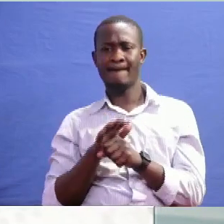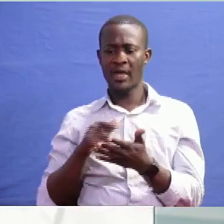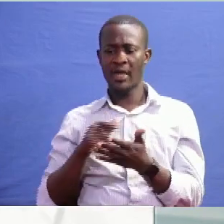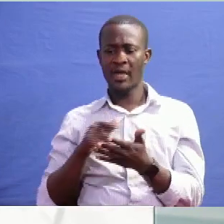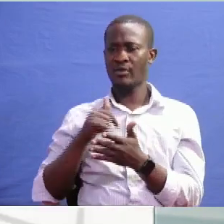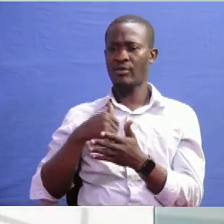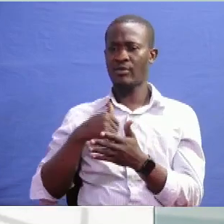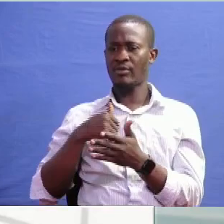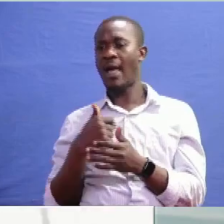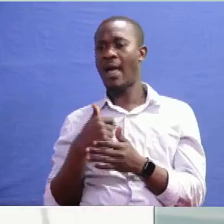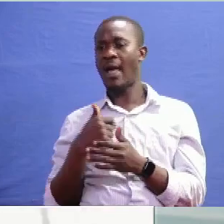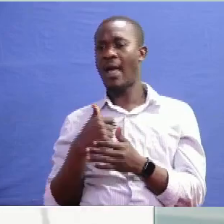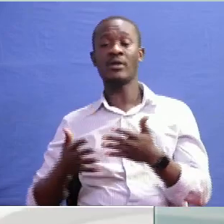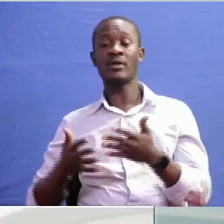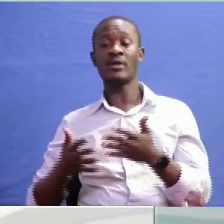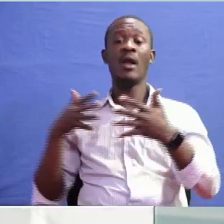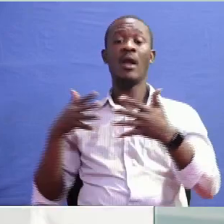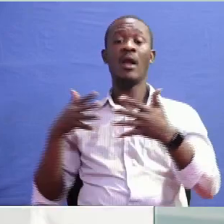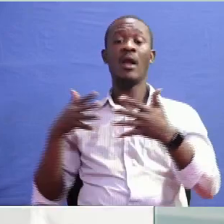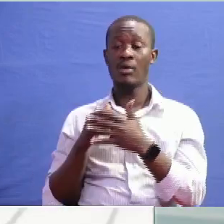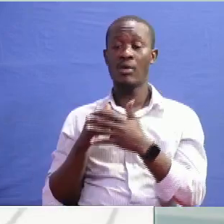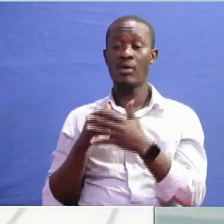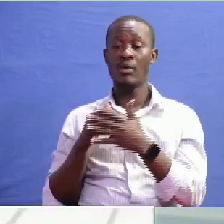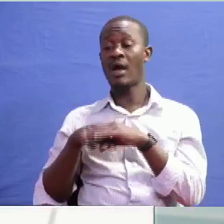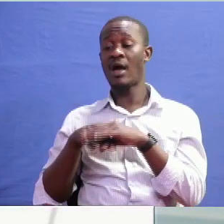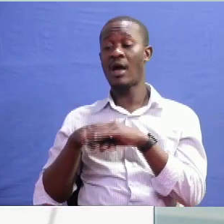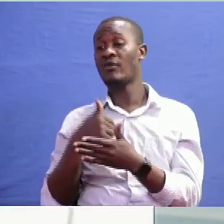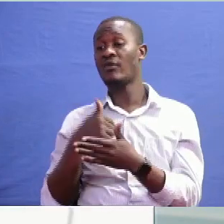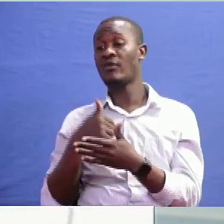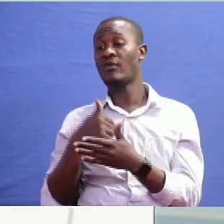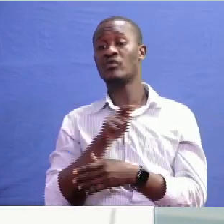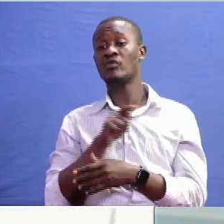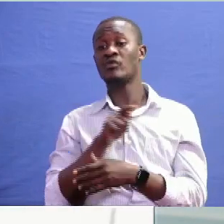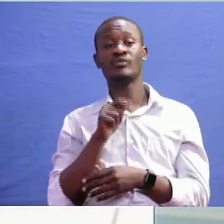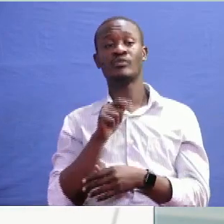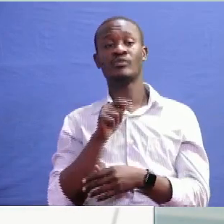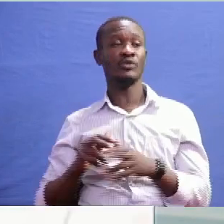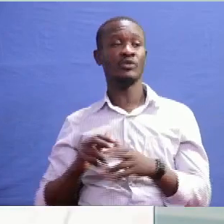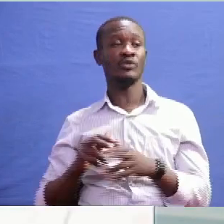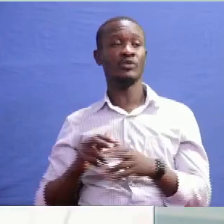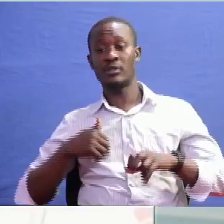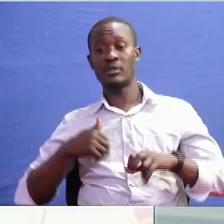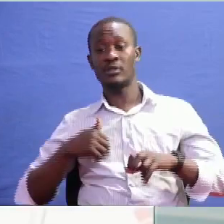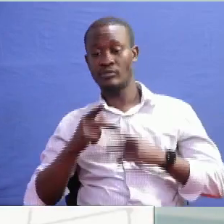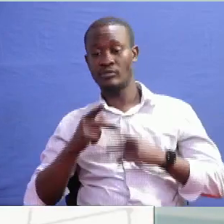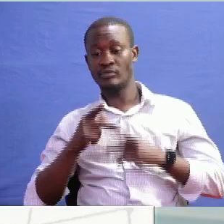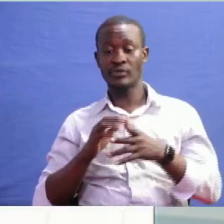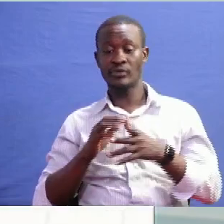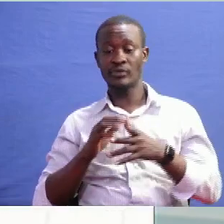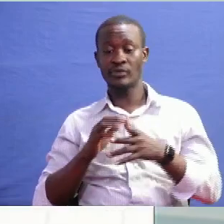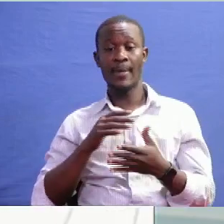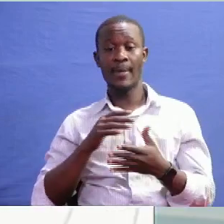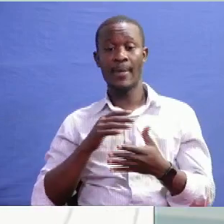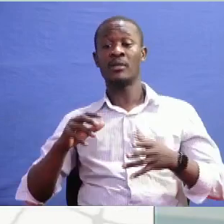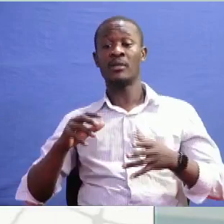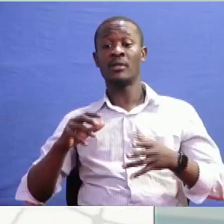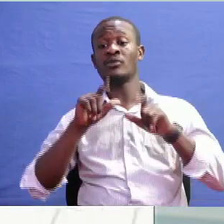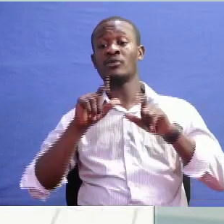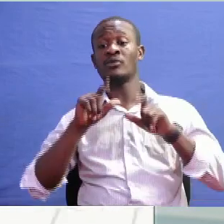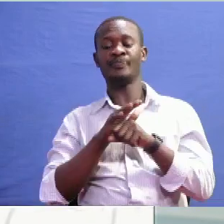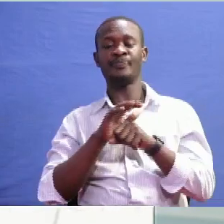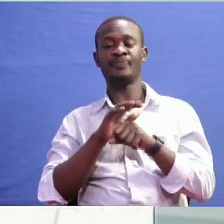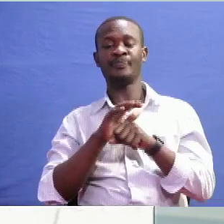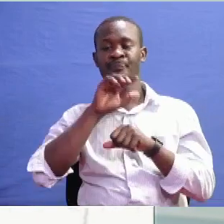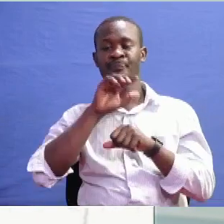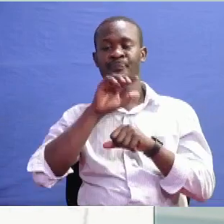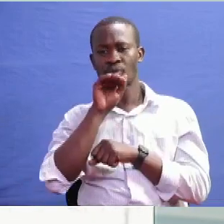some being locked out of this particular search process. And the big question that many are asking this